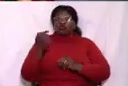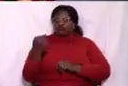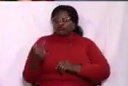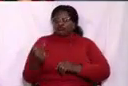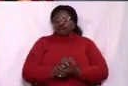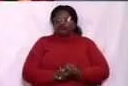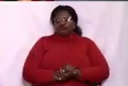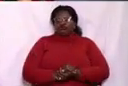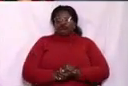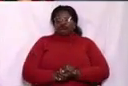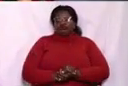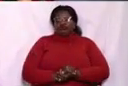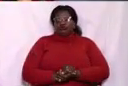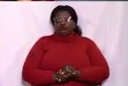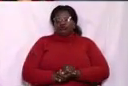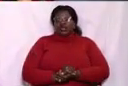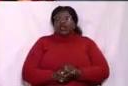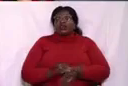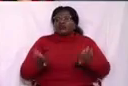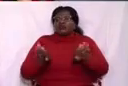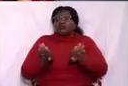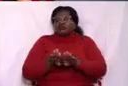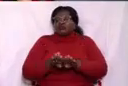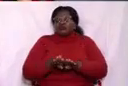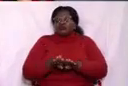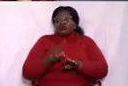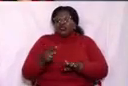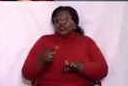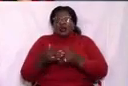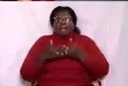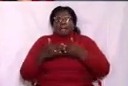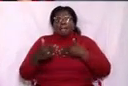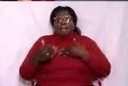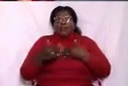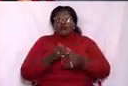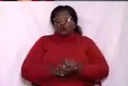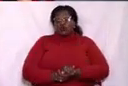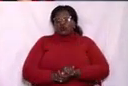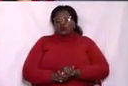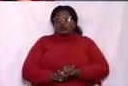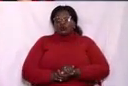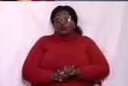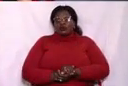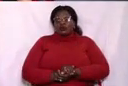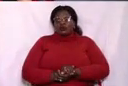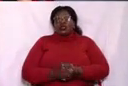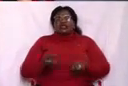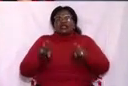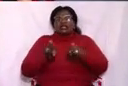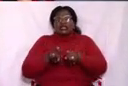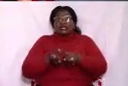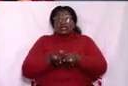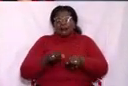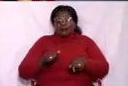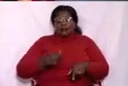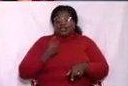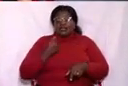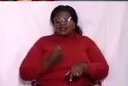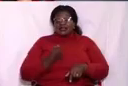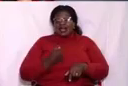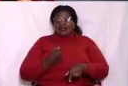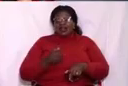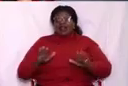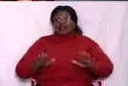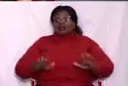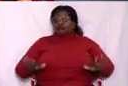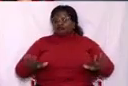have you always been a maker of things? Well, ever since I can remember being a young girl, I've always been attracted